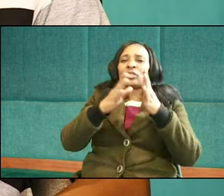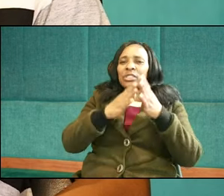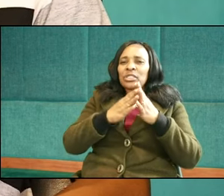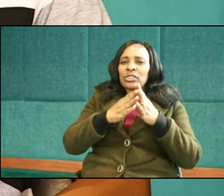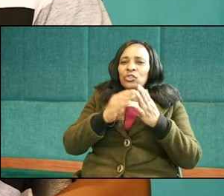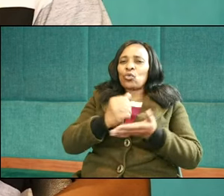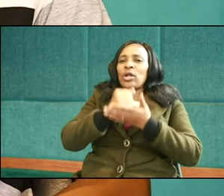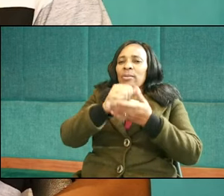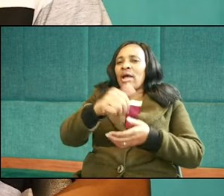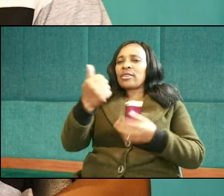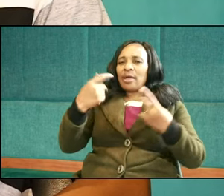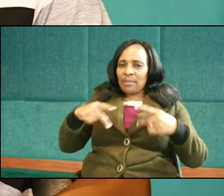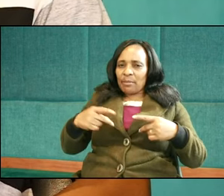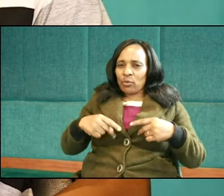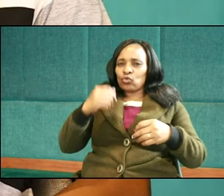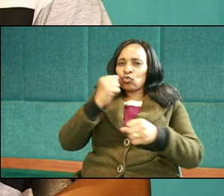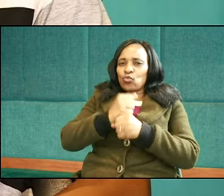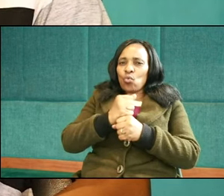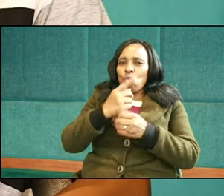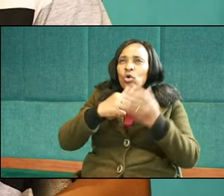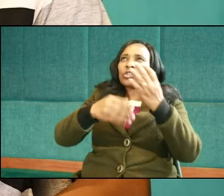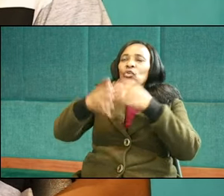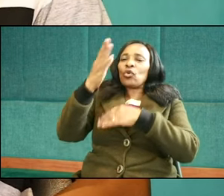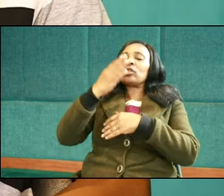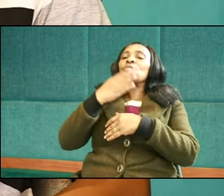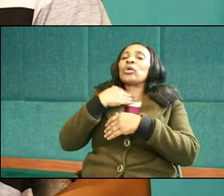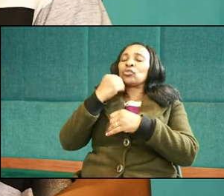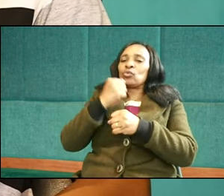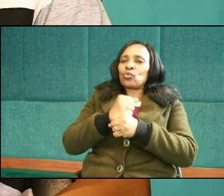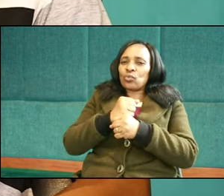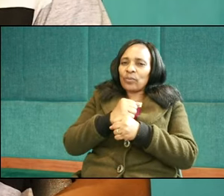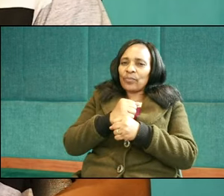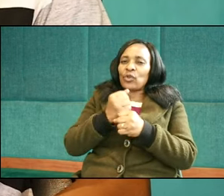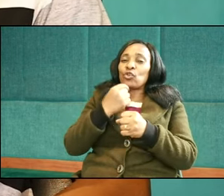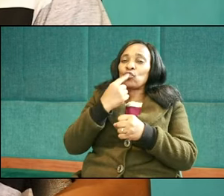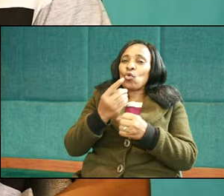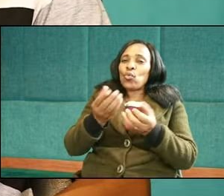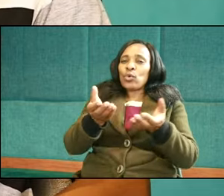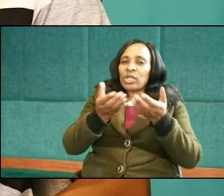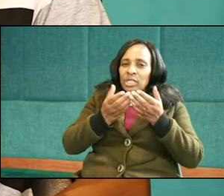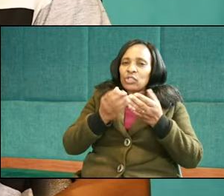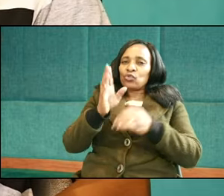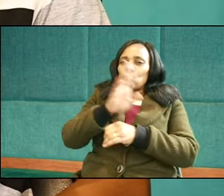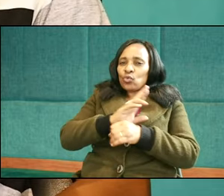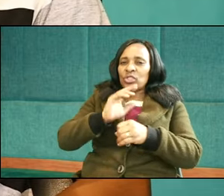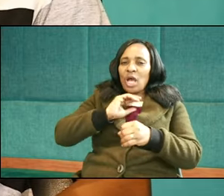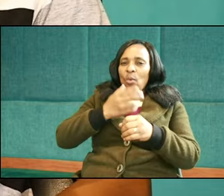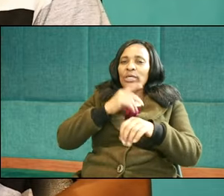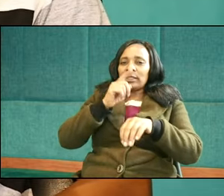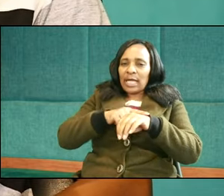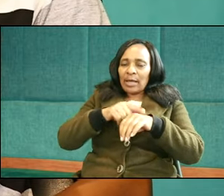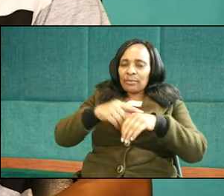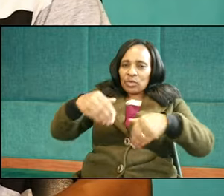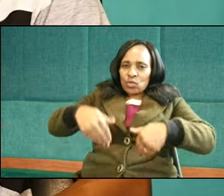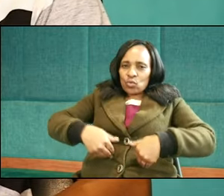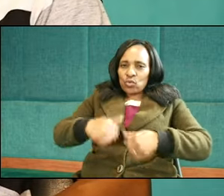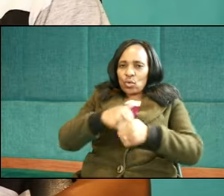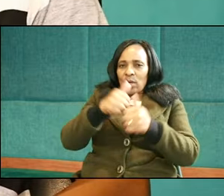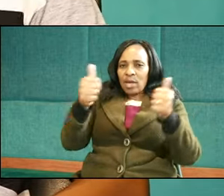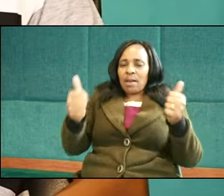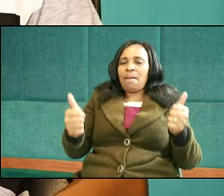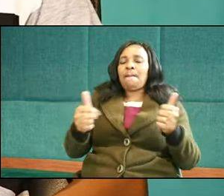help other people to do what God would want you to do. So we need to use our time in our youth well.